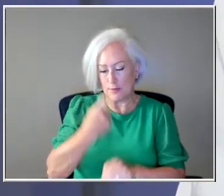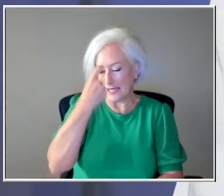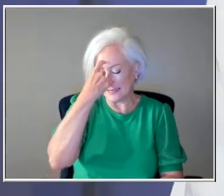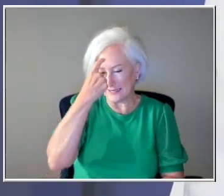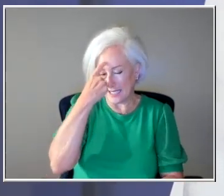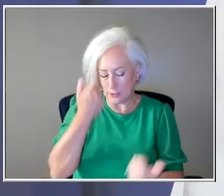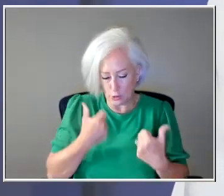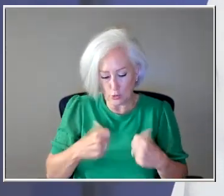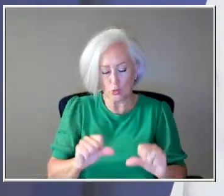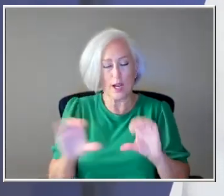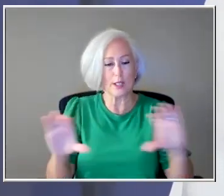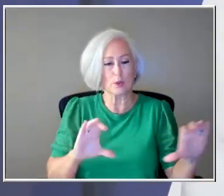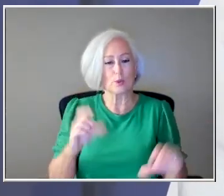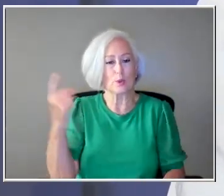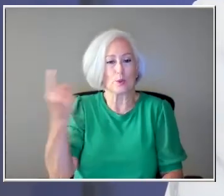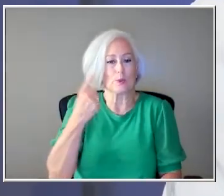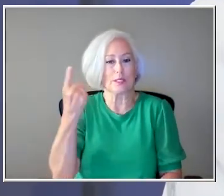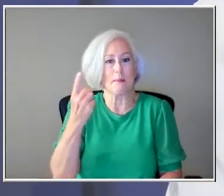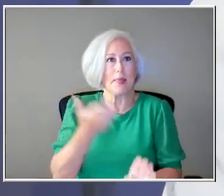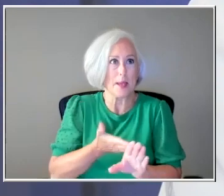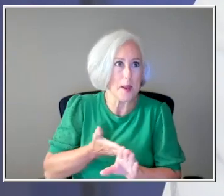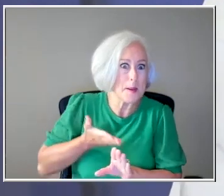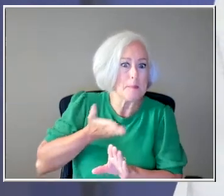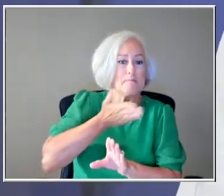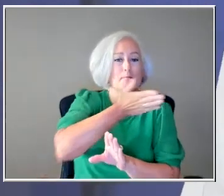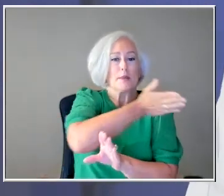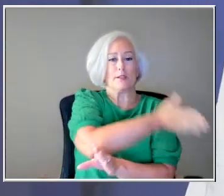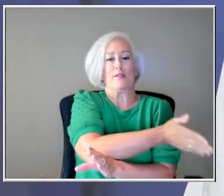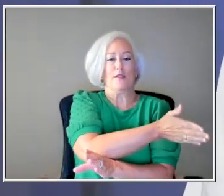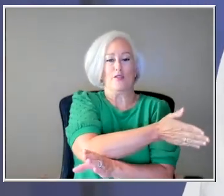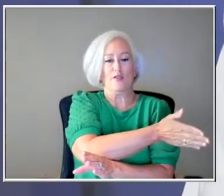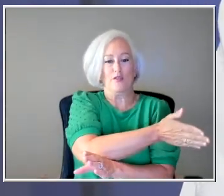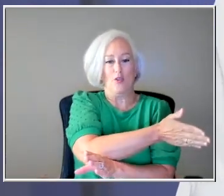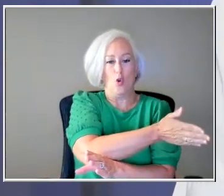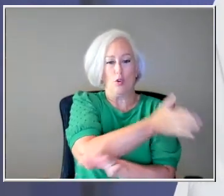things before